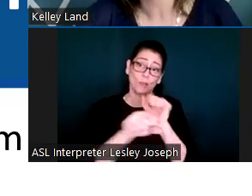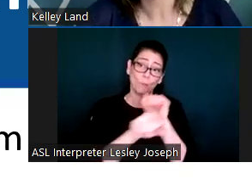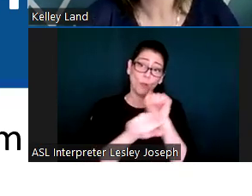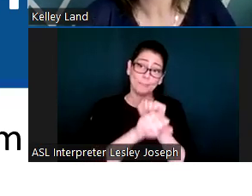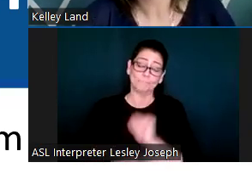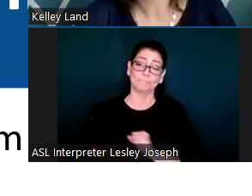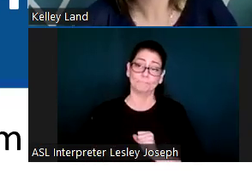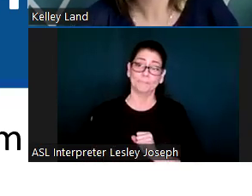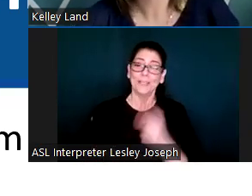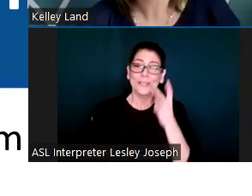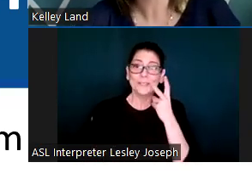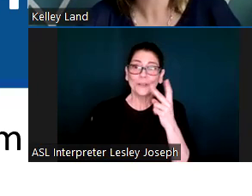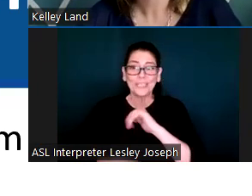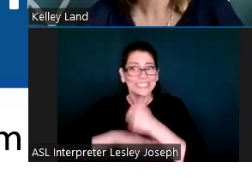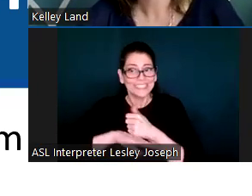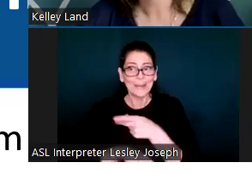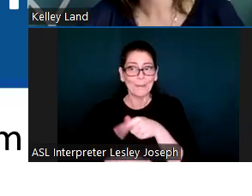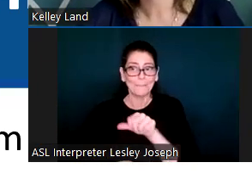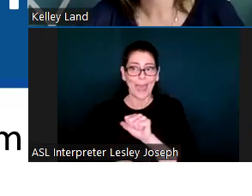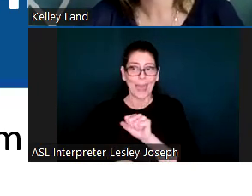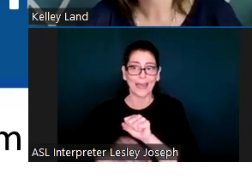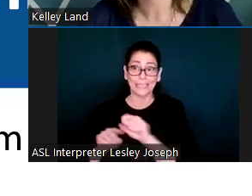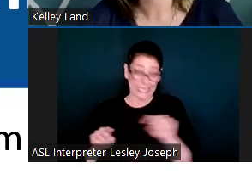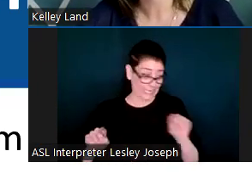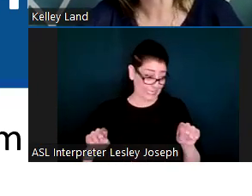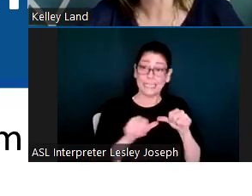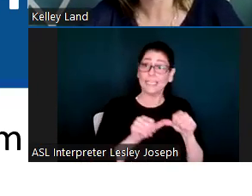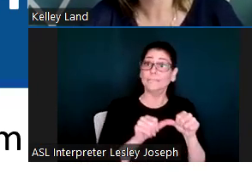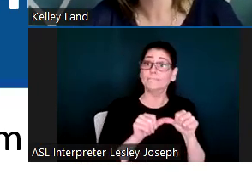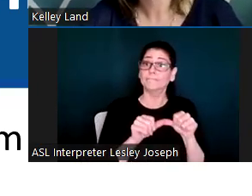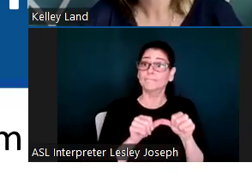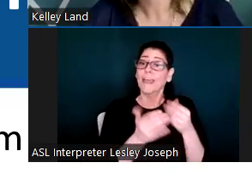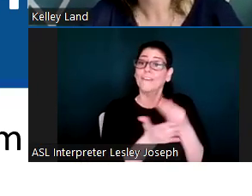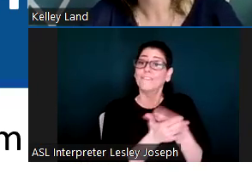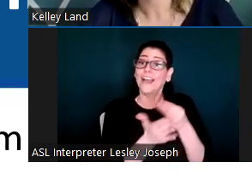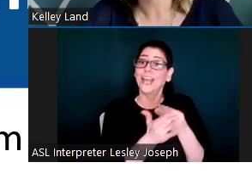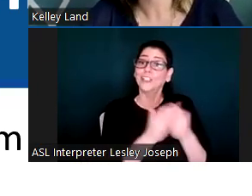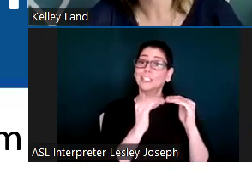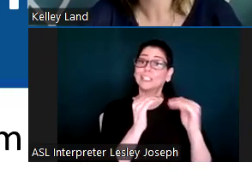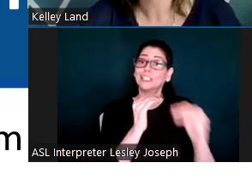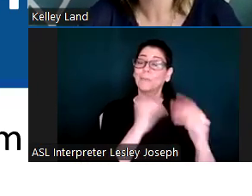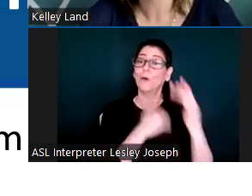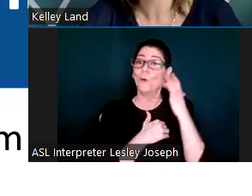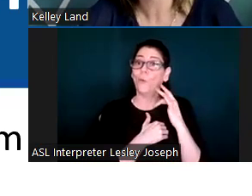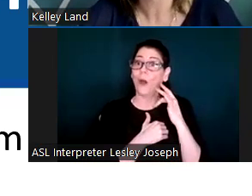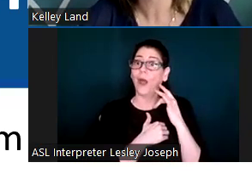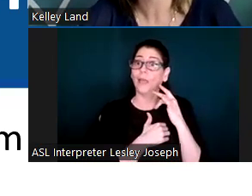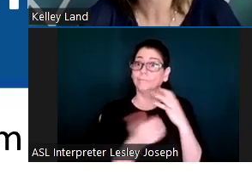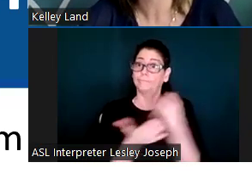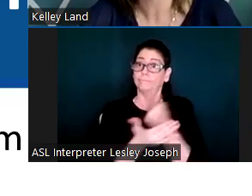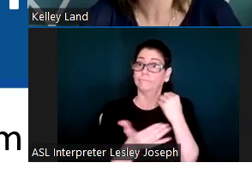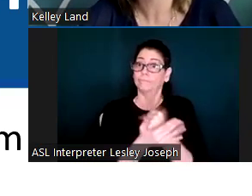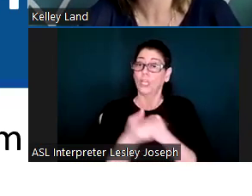that we can put that pass into place. He will continue to stay financially stable as he's getting the supports and the services he needs